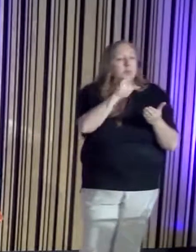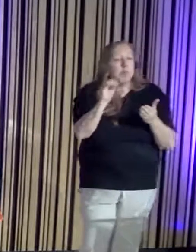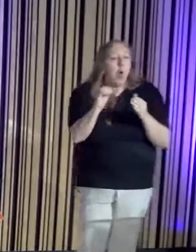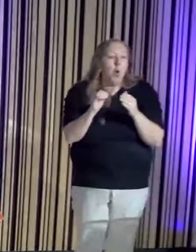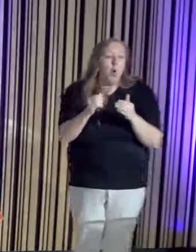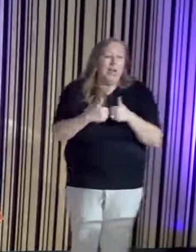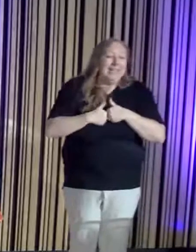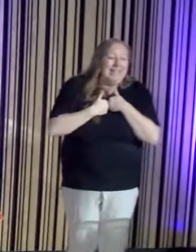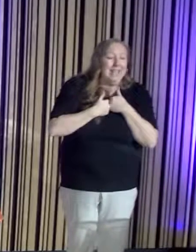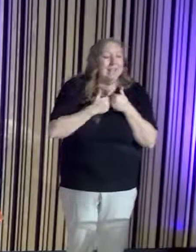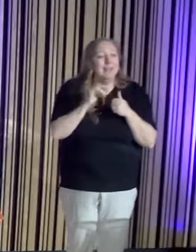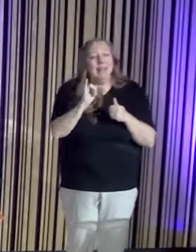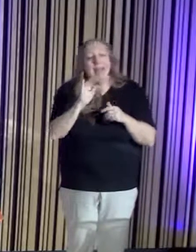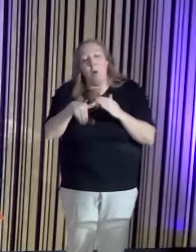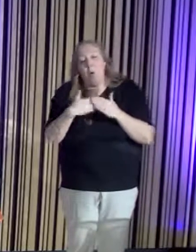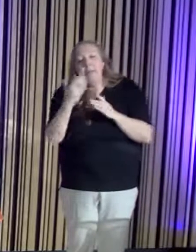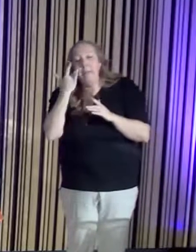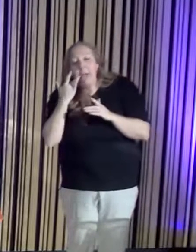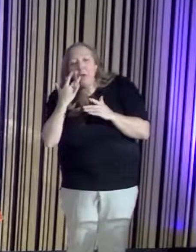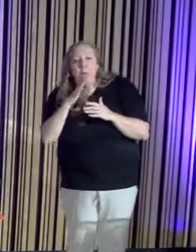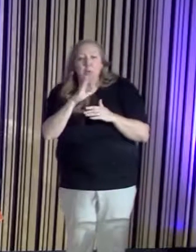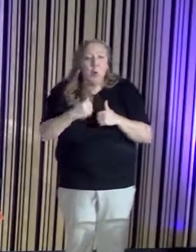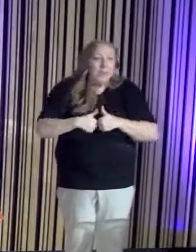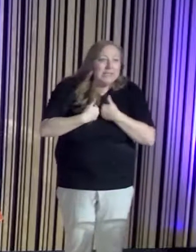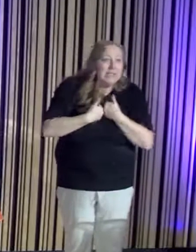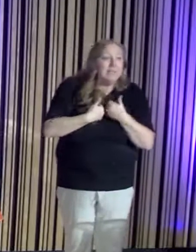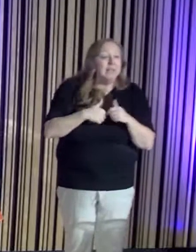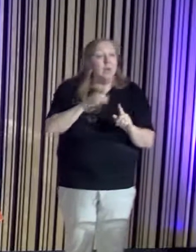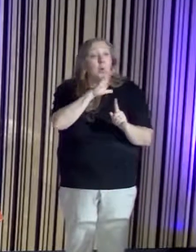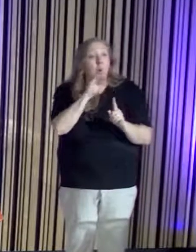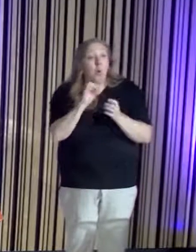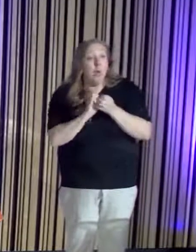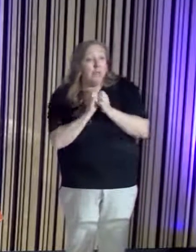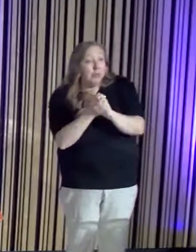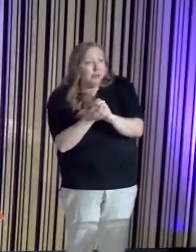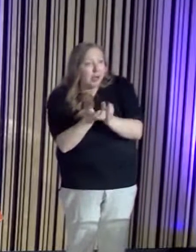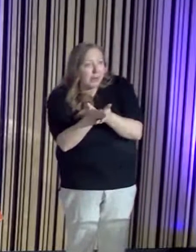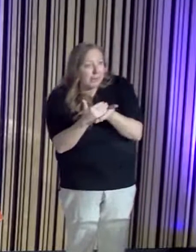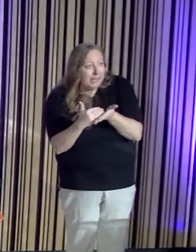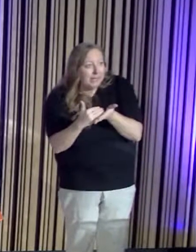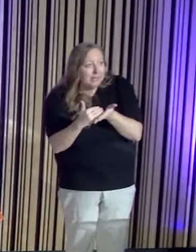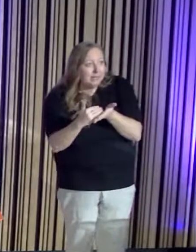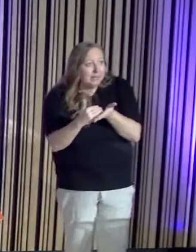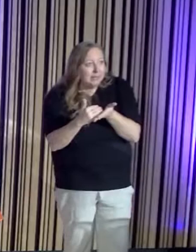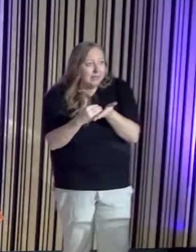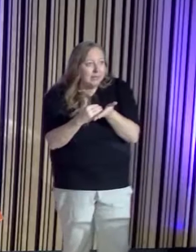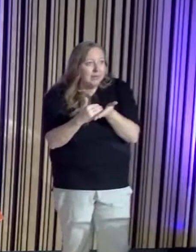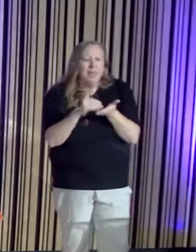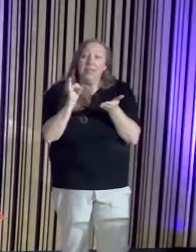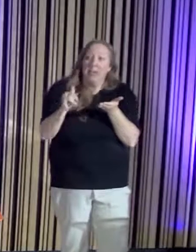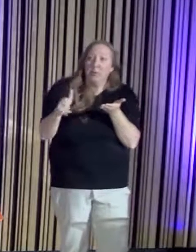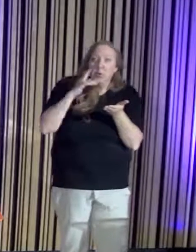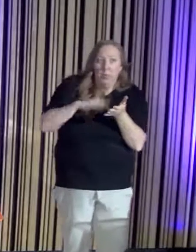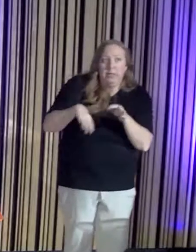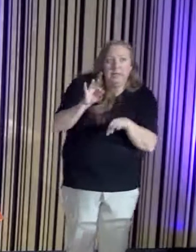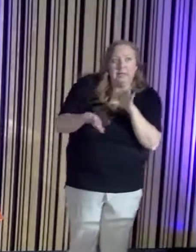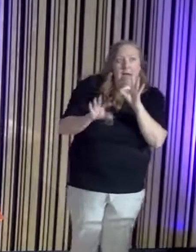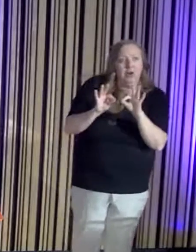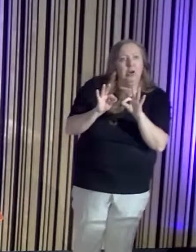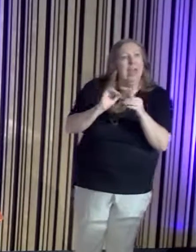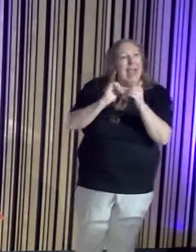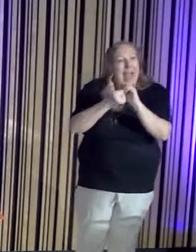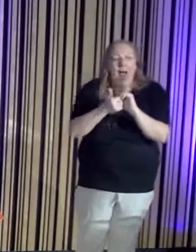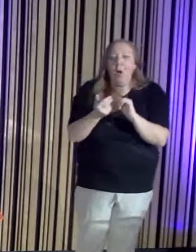microbes coexist. Presumably there's a co-evolutionary piece to this, and that's what you're going to discover, presumably, is how